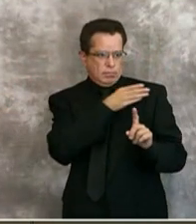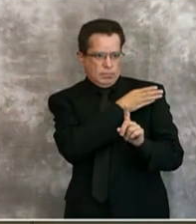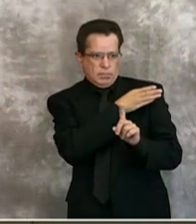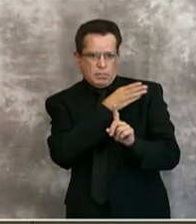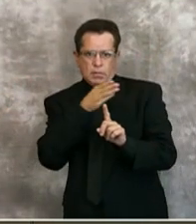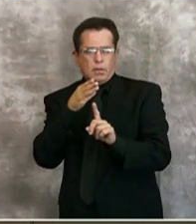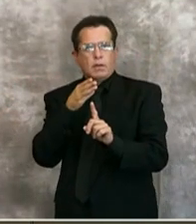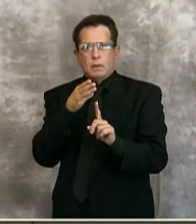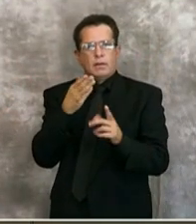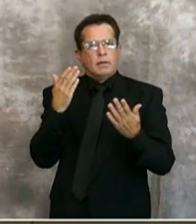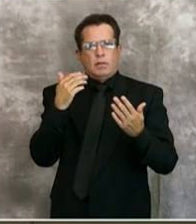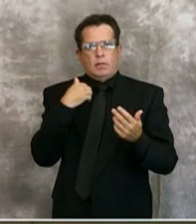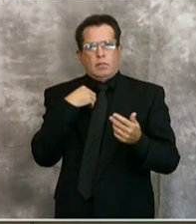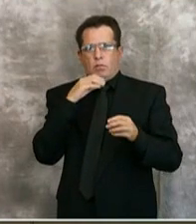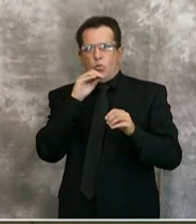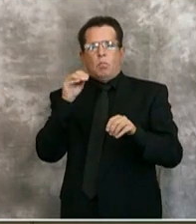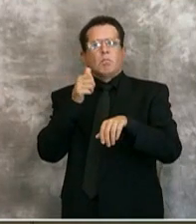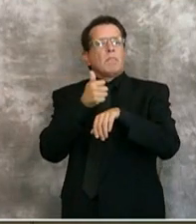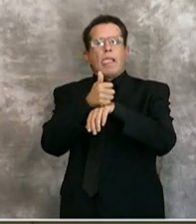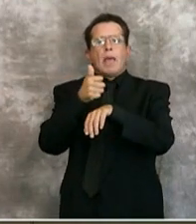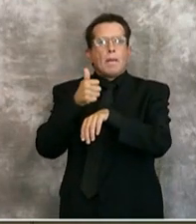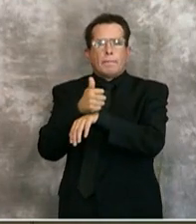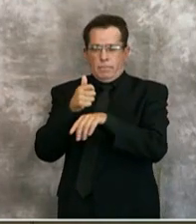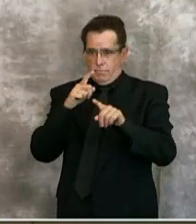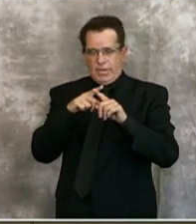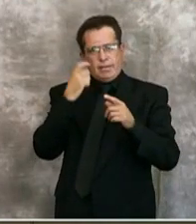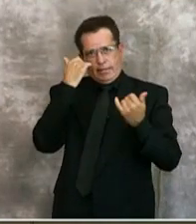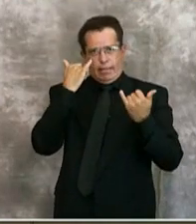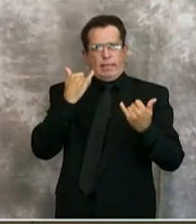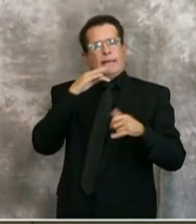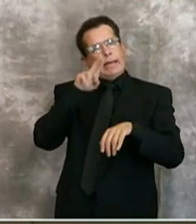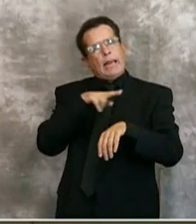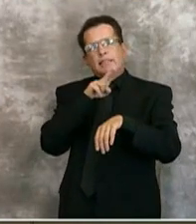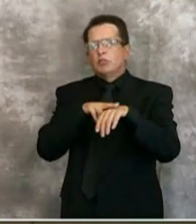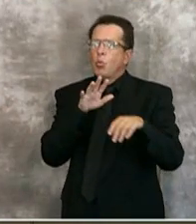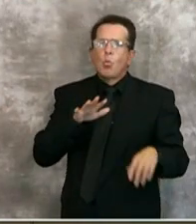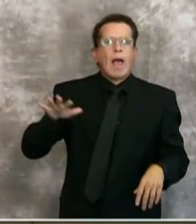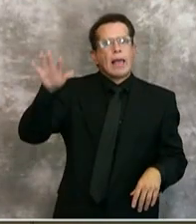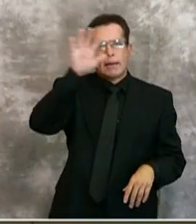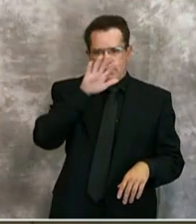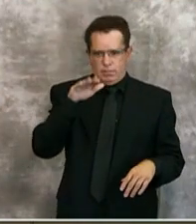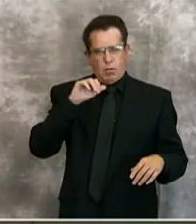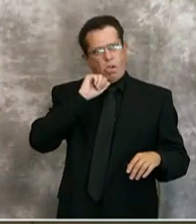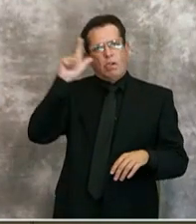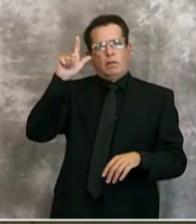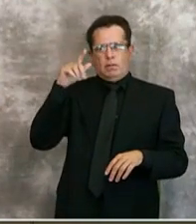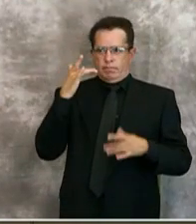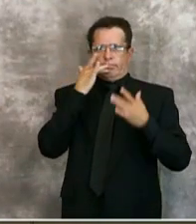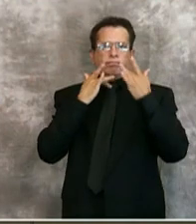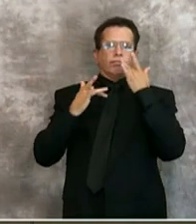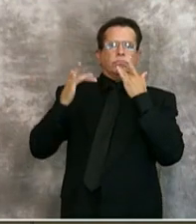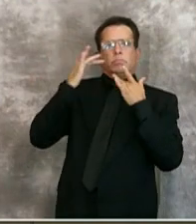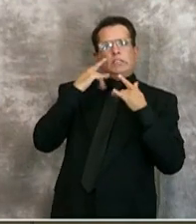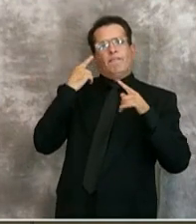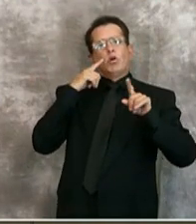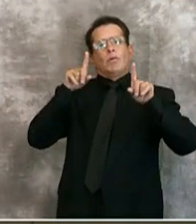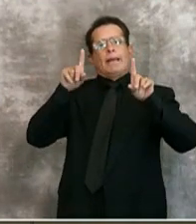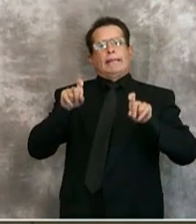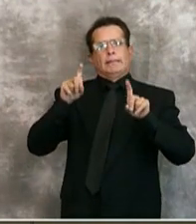no fault of anything going on locally. This is a nationwide problem. Testing materials were